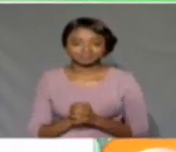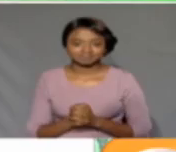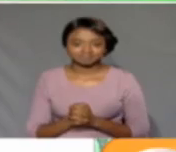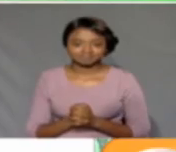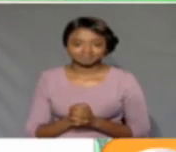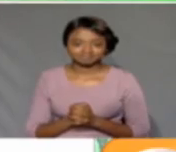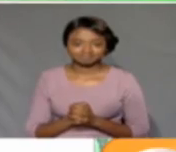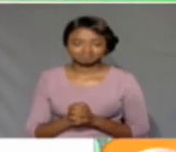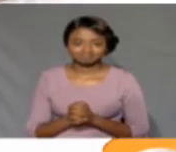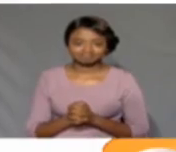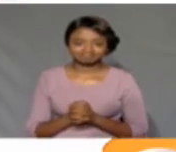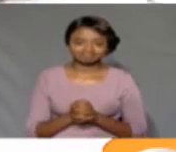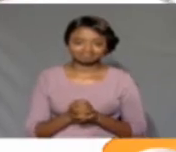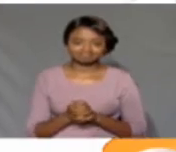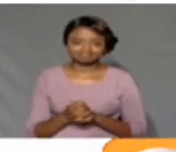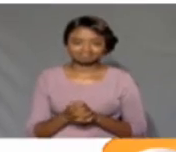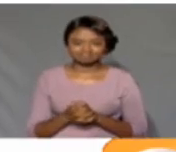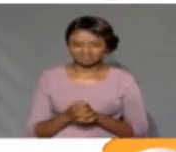details.